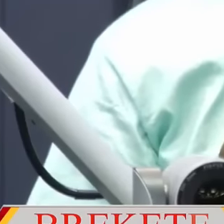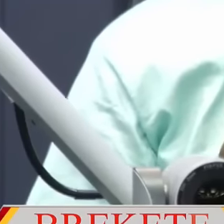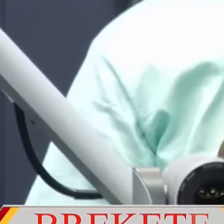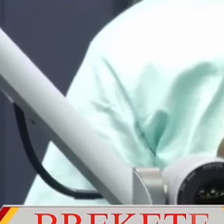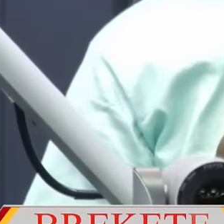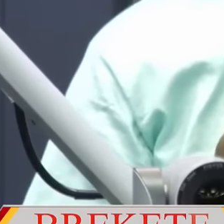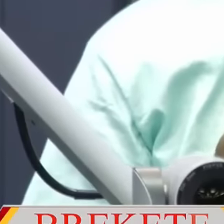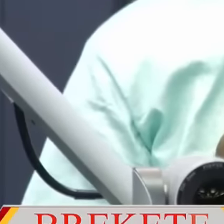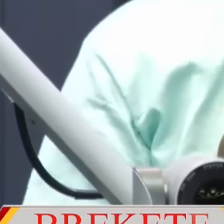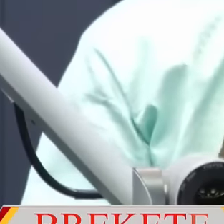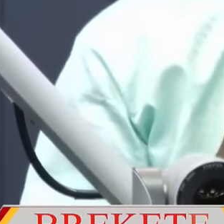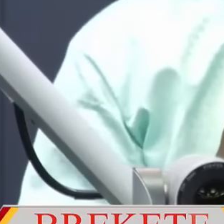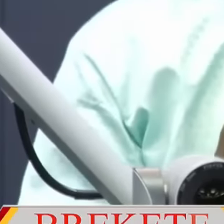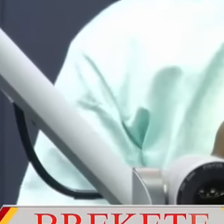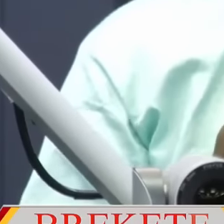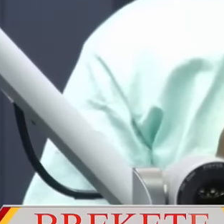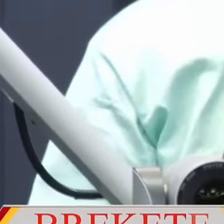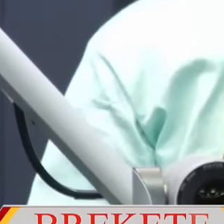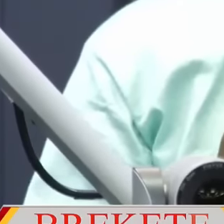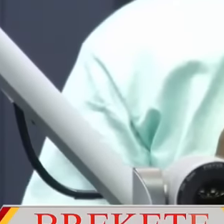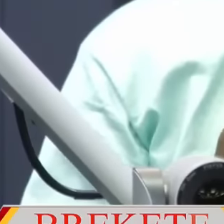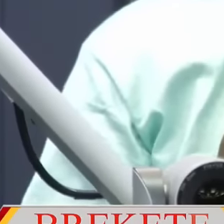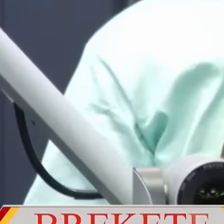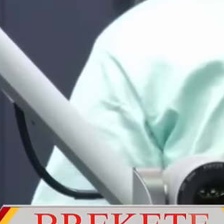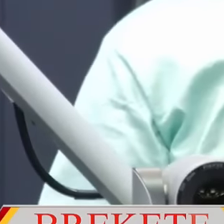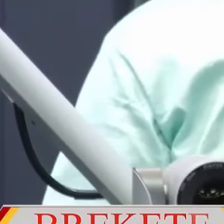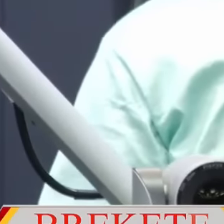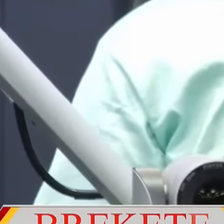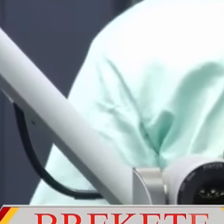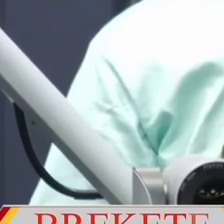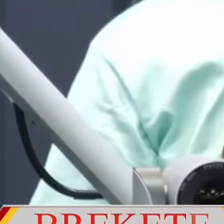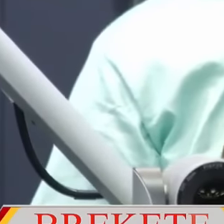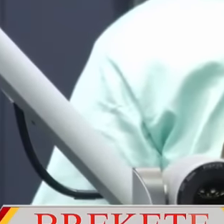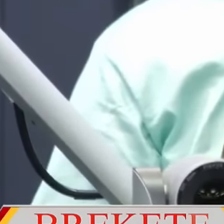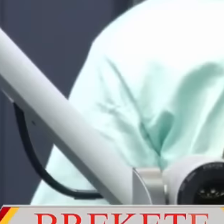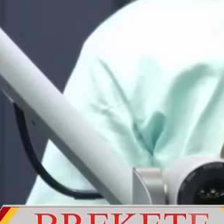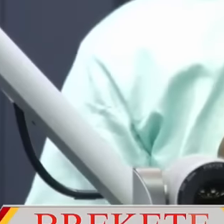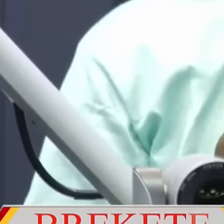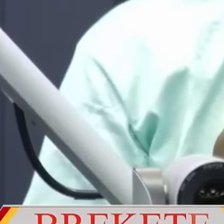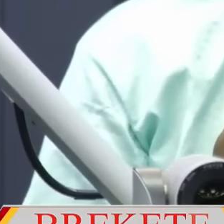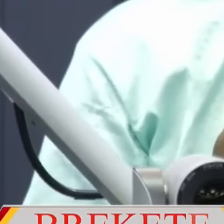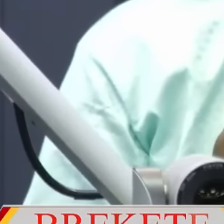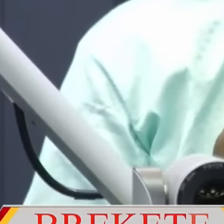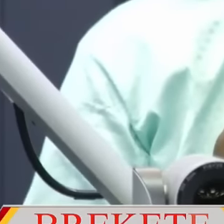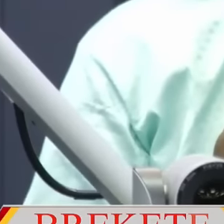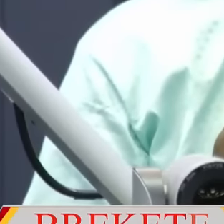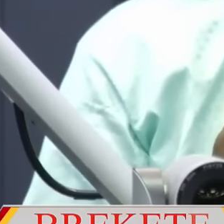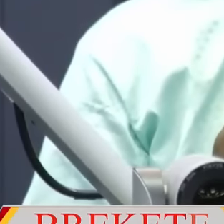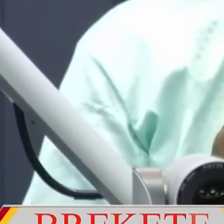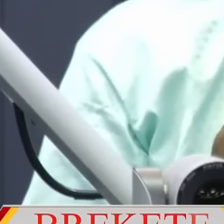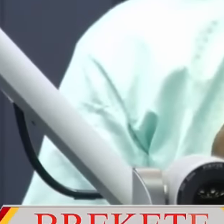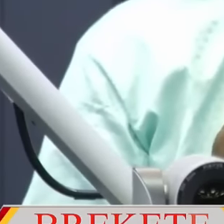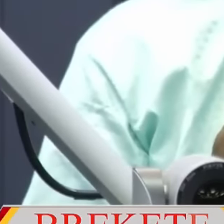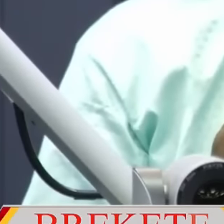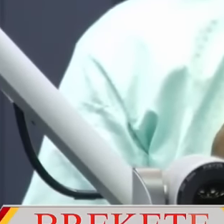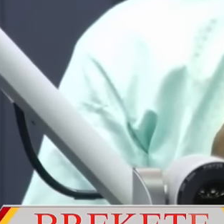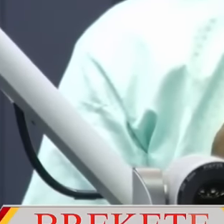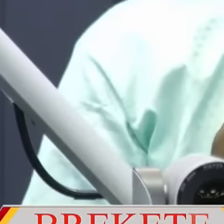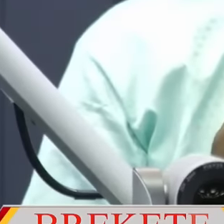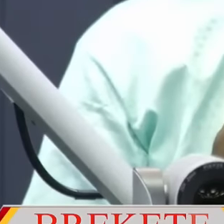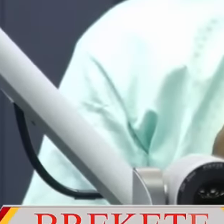ita amma ba ta saurare su ba nake ko tun da dai alhurma zan nema to Allah ya taimaka ta suka bani